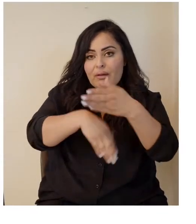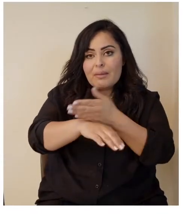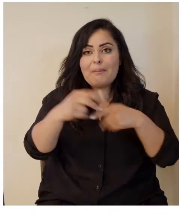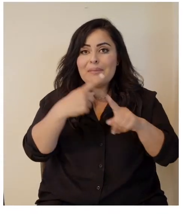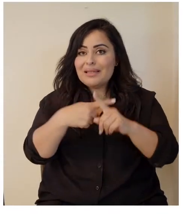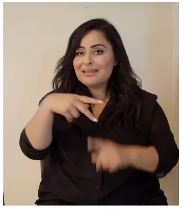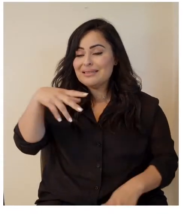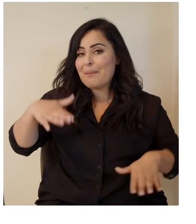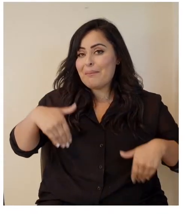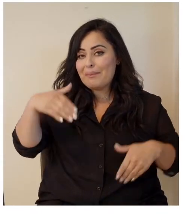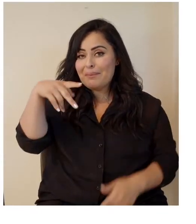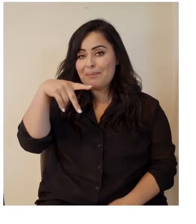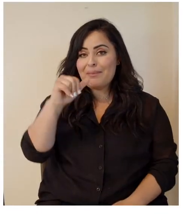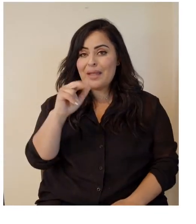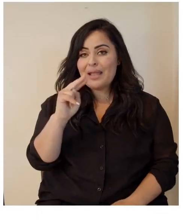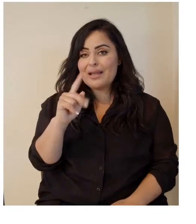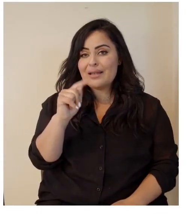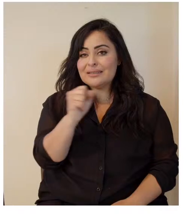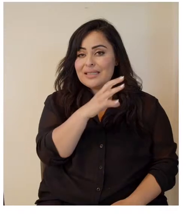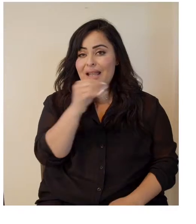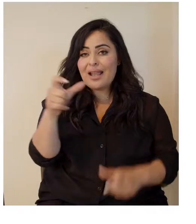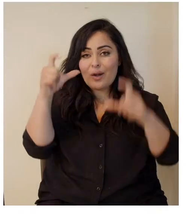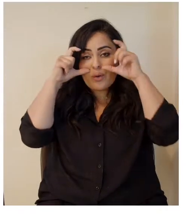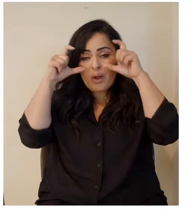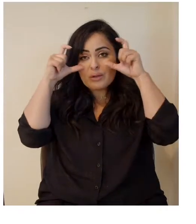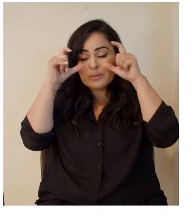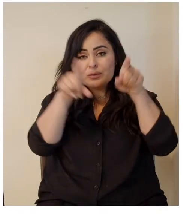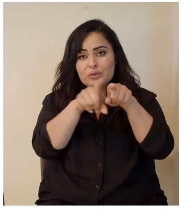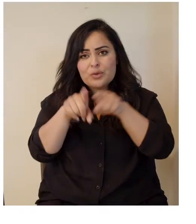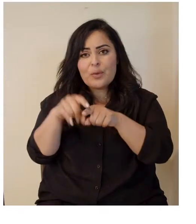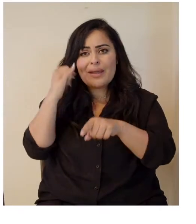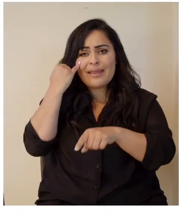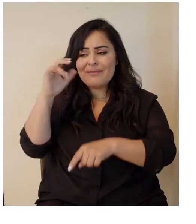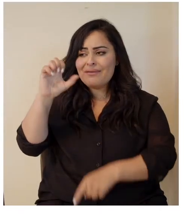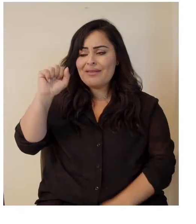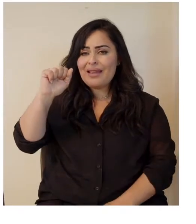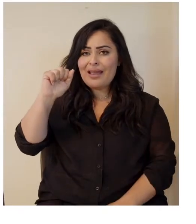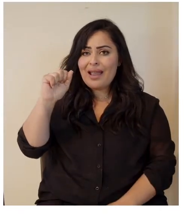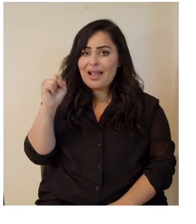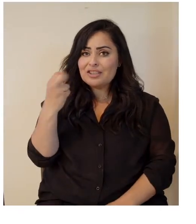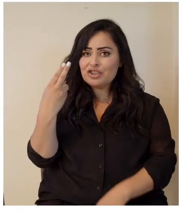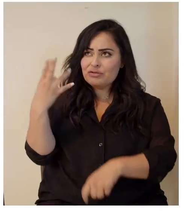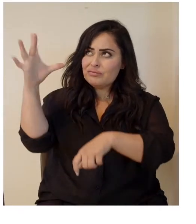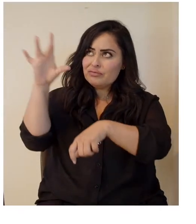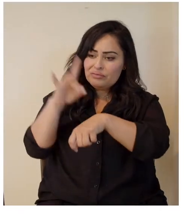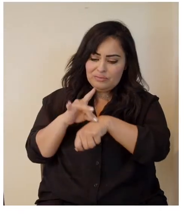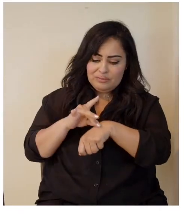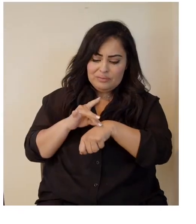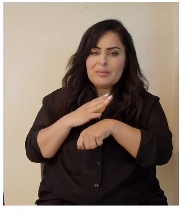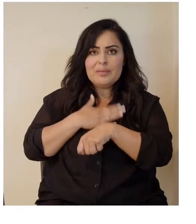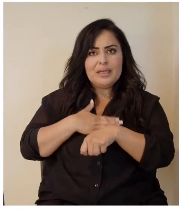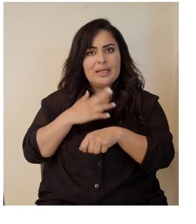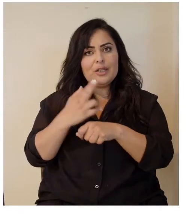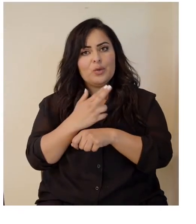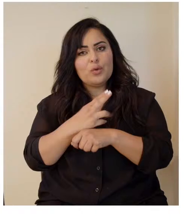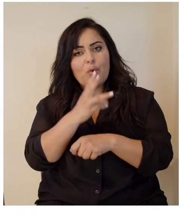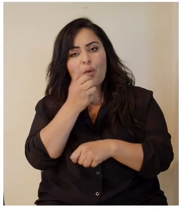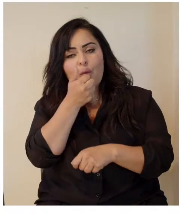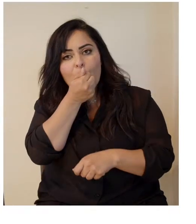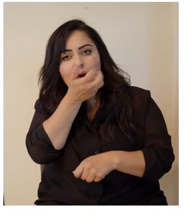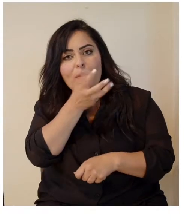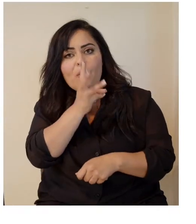be wearing goggles as well. If the ash does get on your skin, wash it off with some warm water and soap as soon as